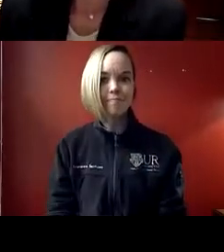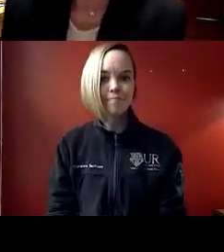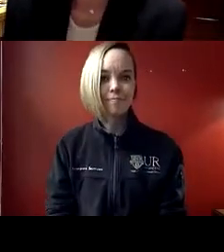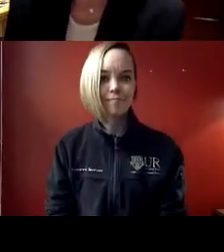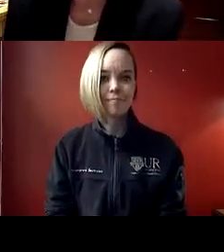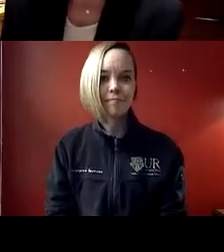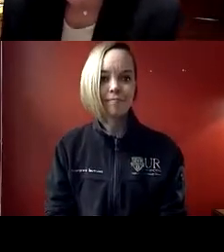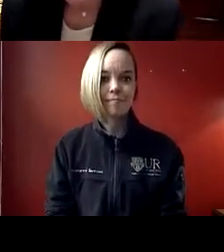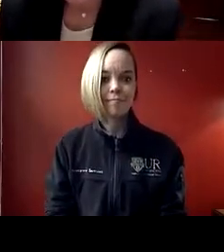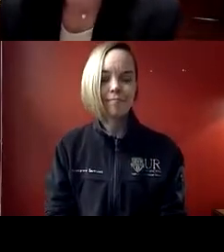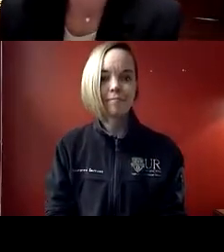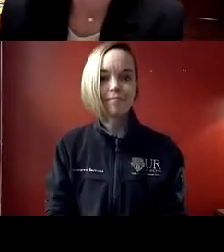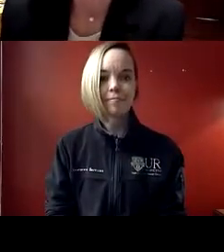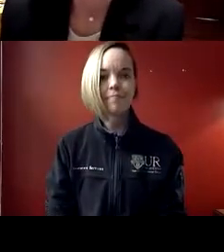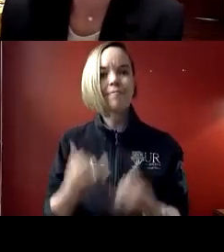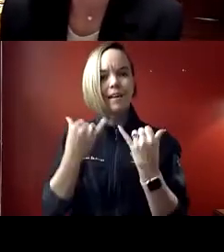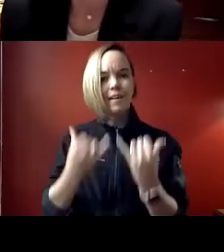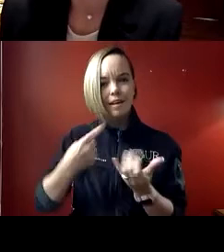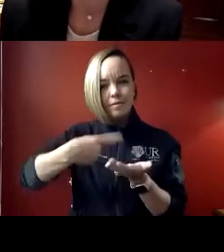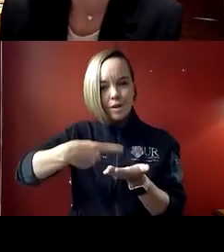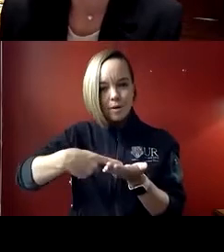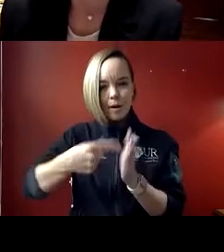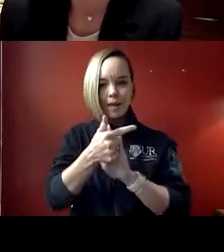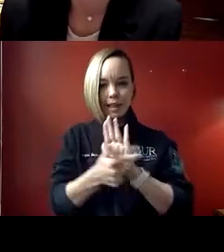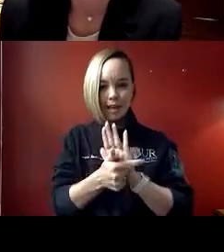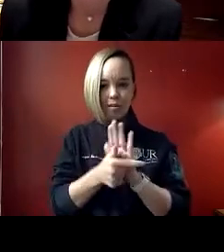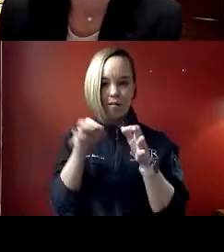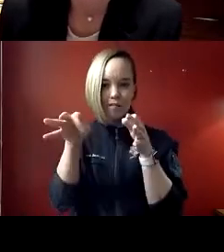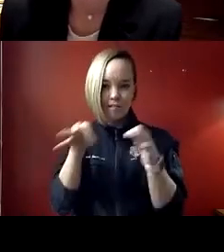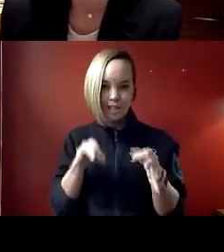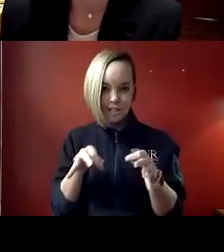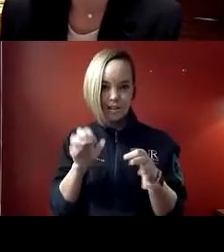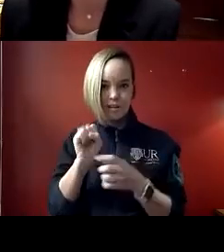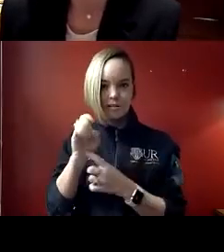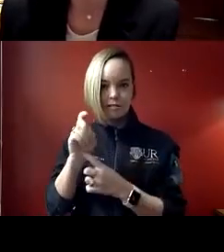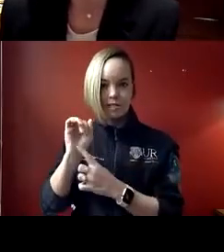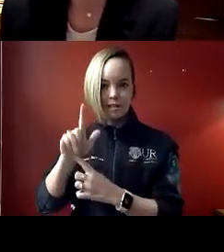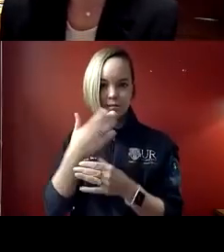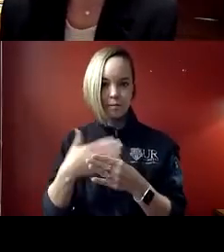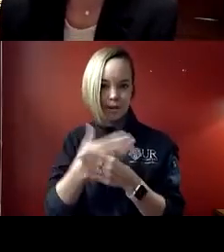So let's talk about the legal basis for sexual harassment.